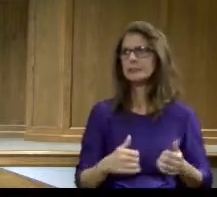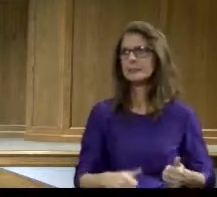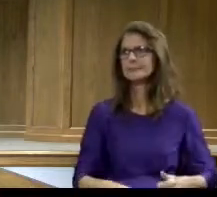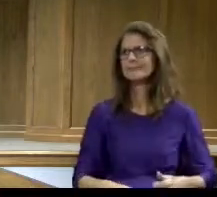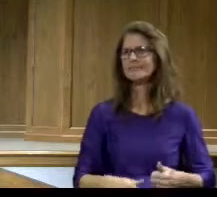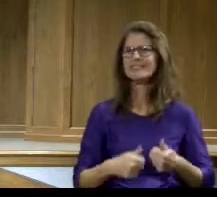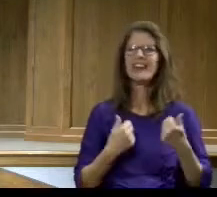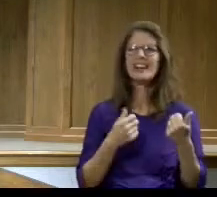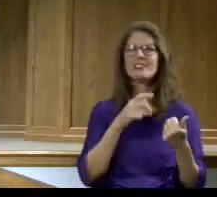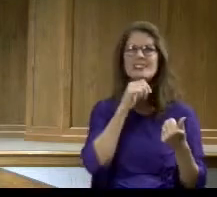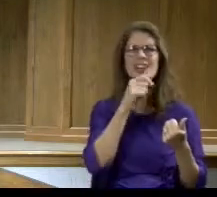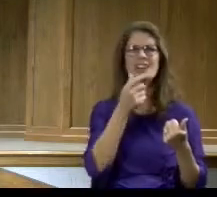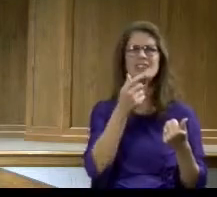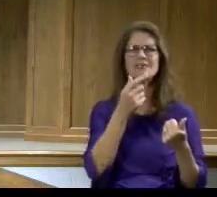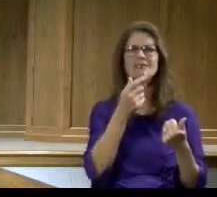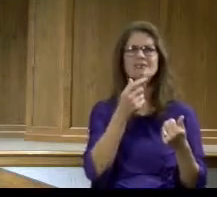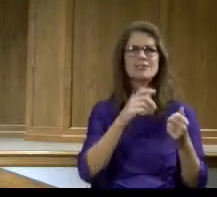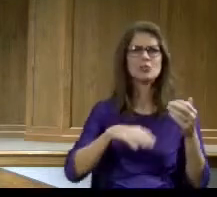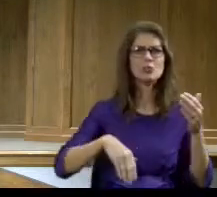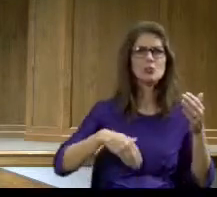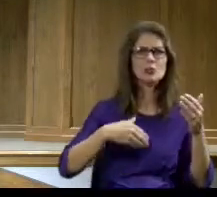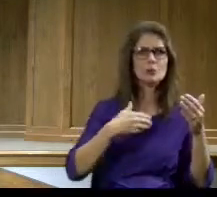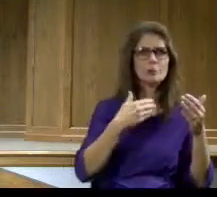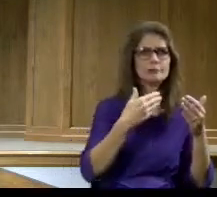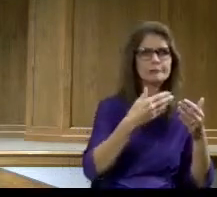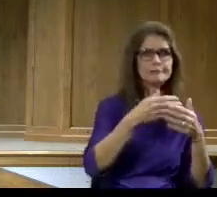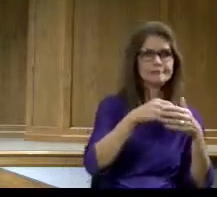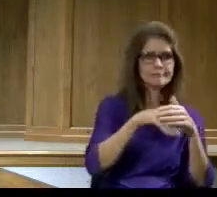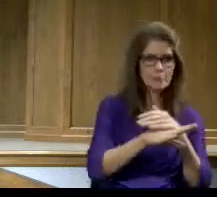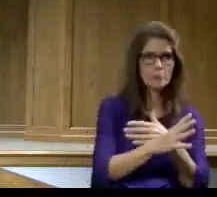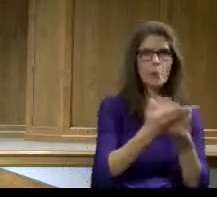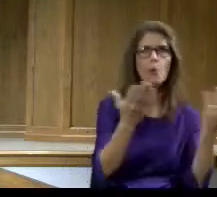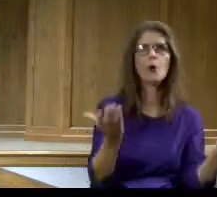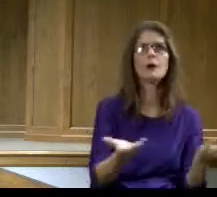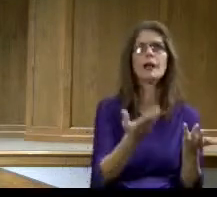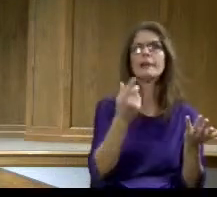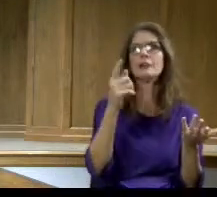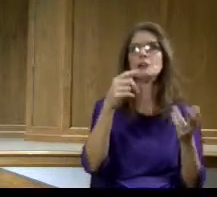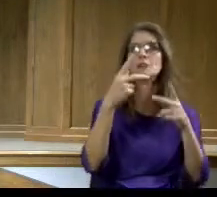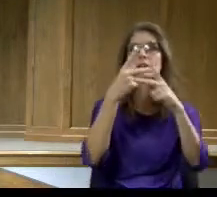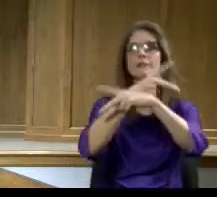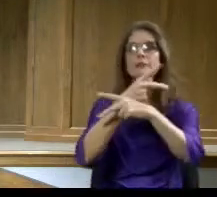kind of figure it out. God gives us direction.